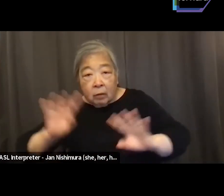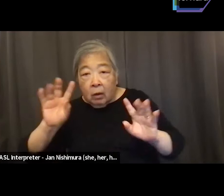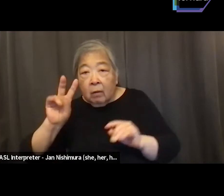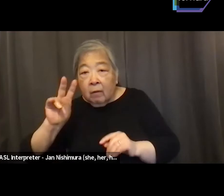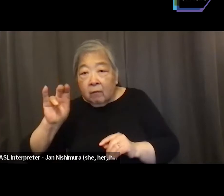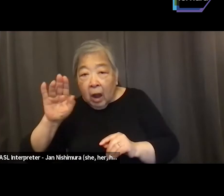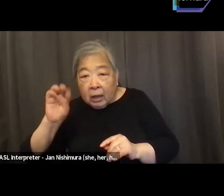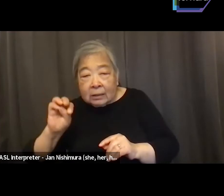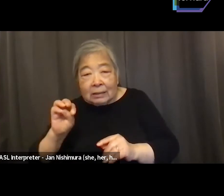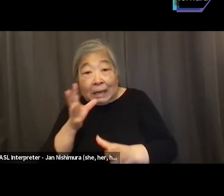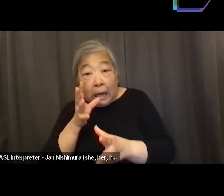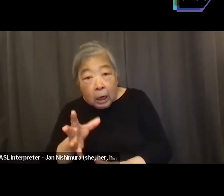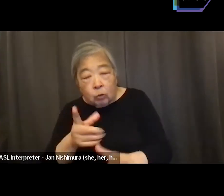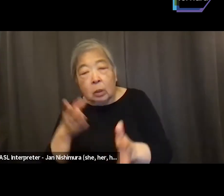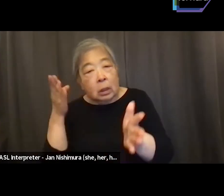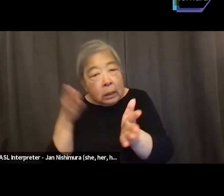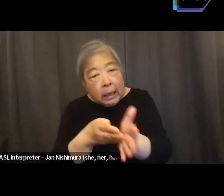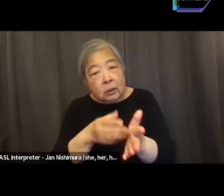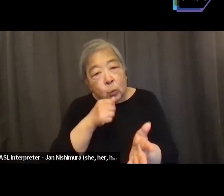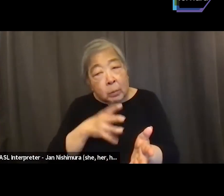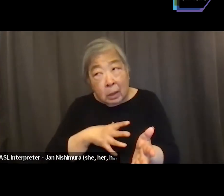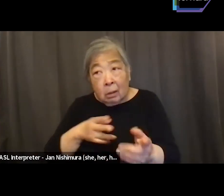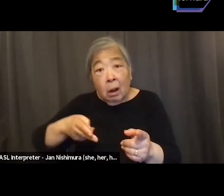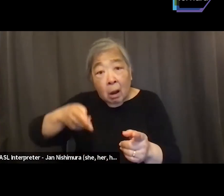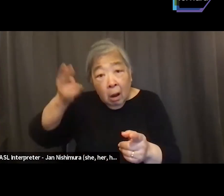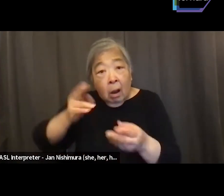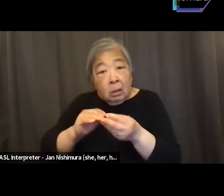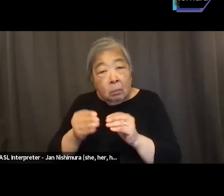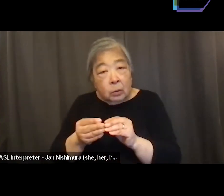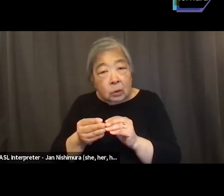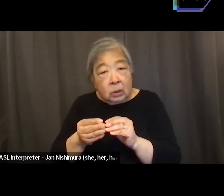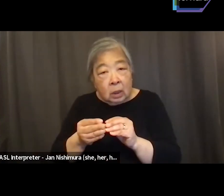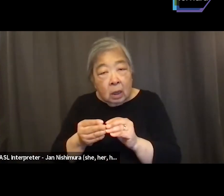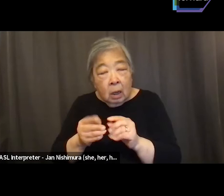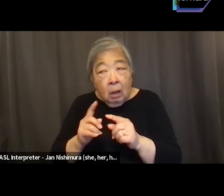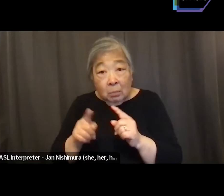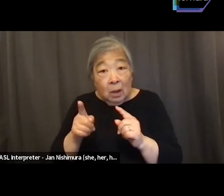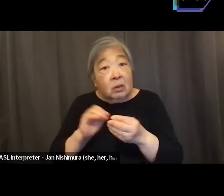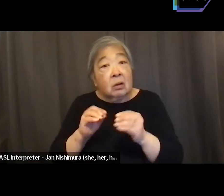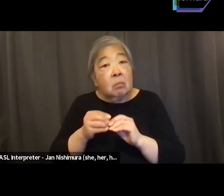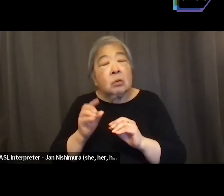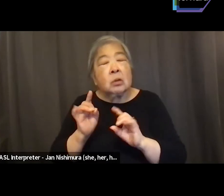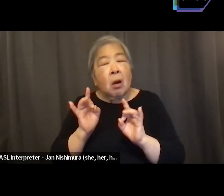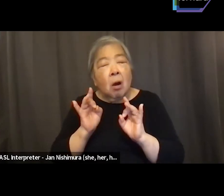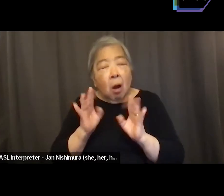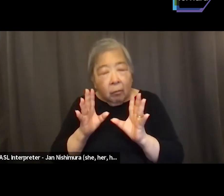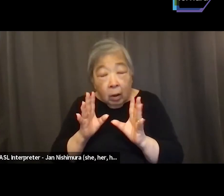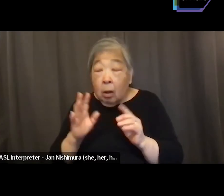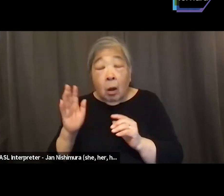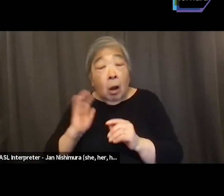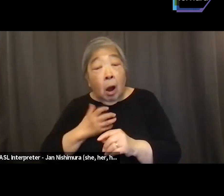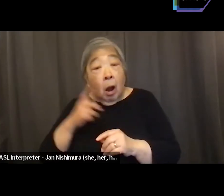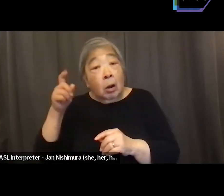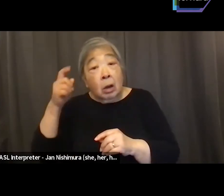violent hatred that women receive are significantly high, but as harrowing as these numbers are, our government continues to